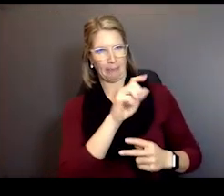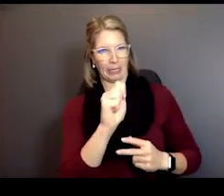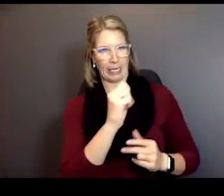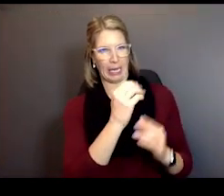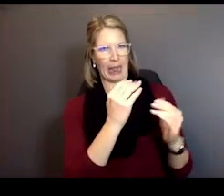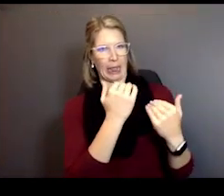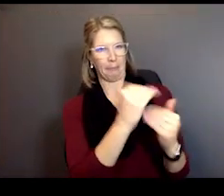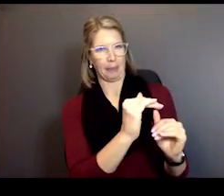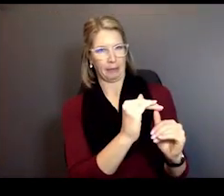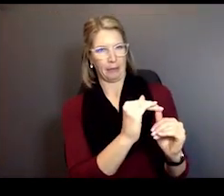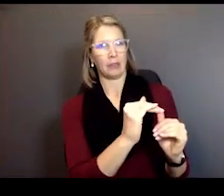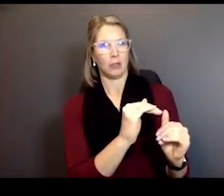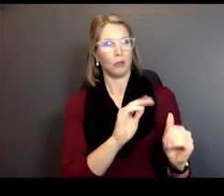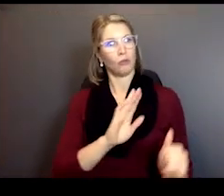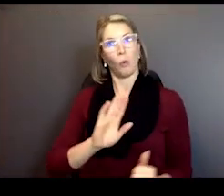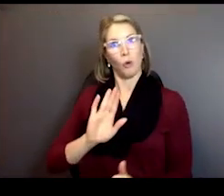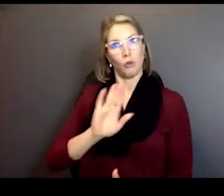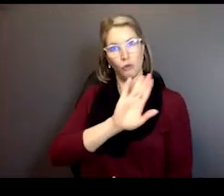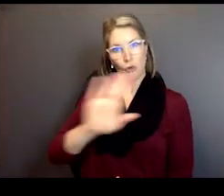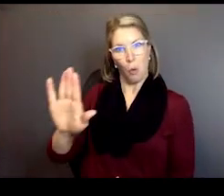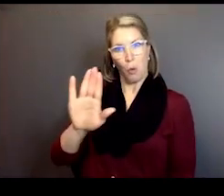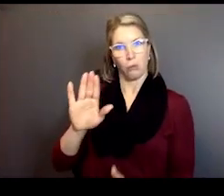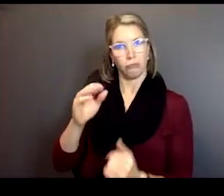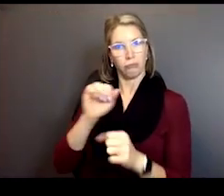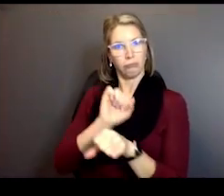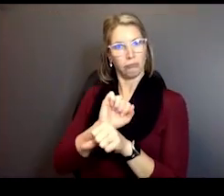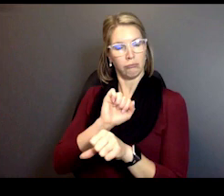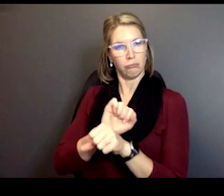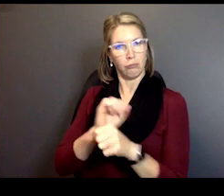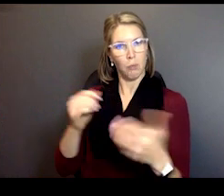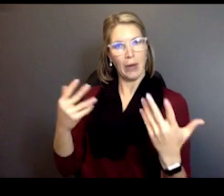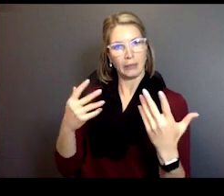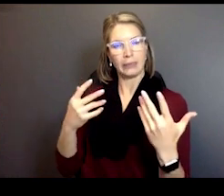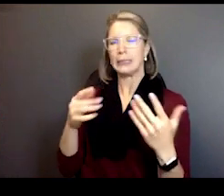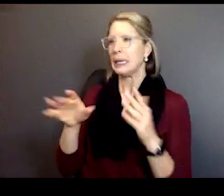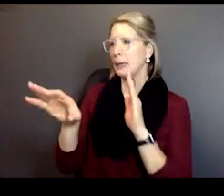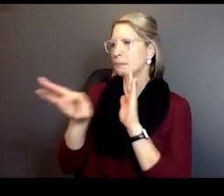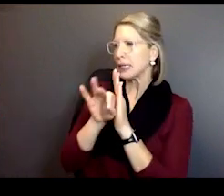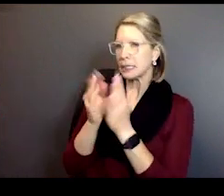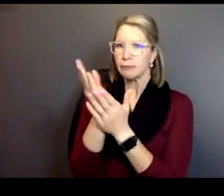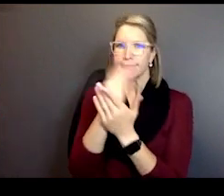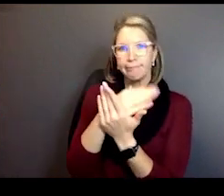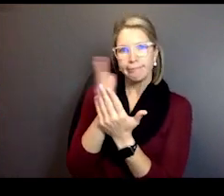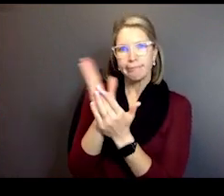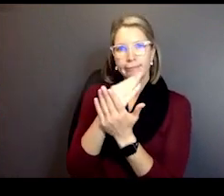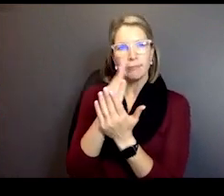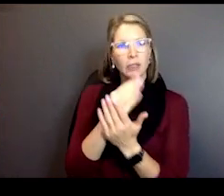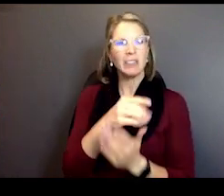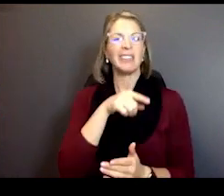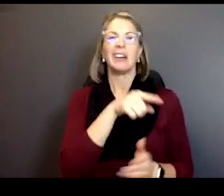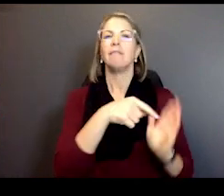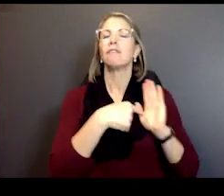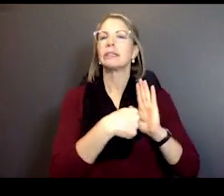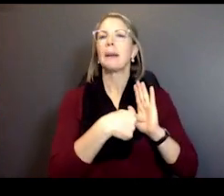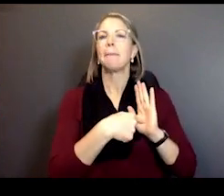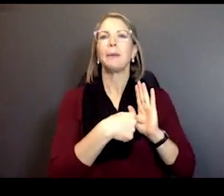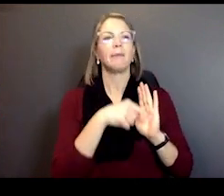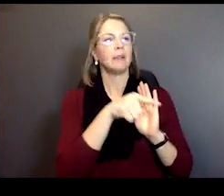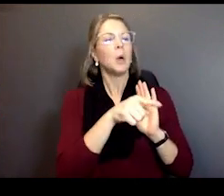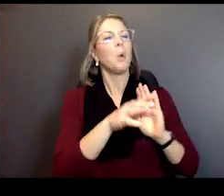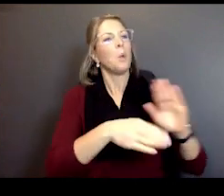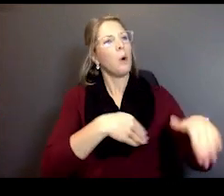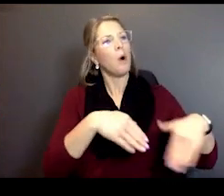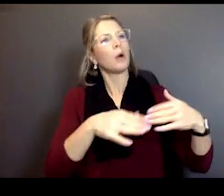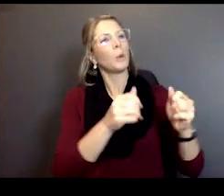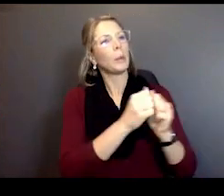severity and frequency on the form. In this case, the patient has severe pain all of the time, even when he